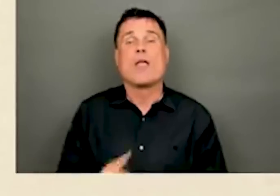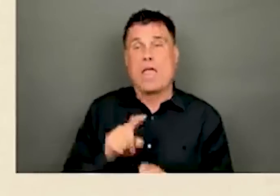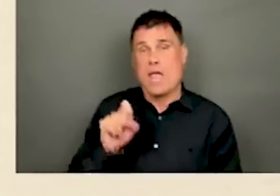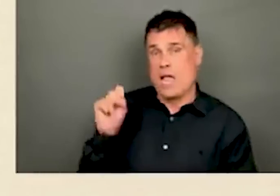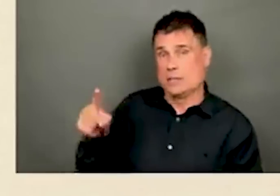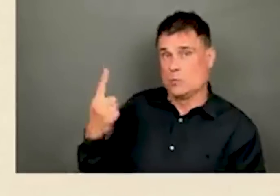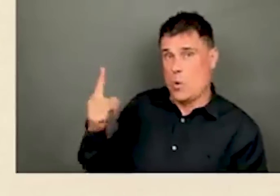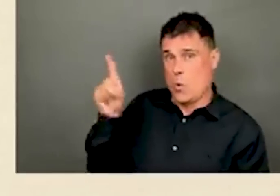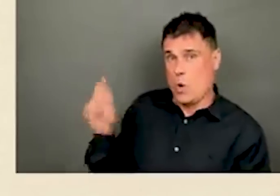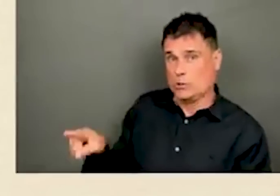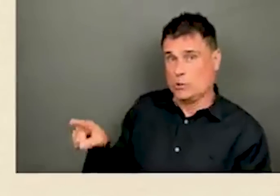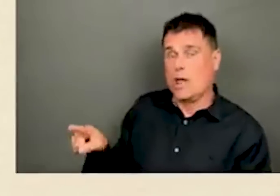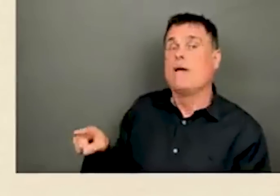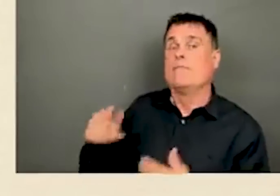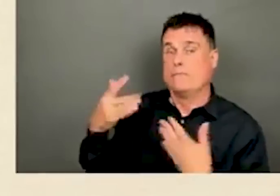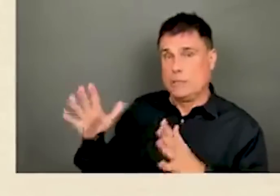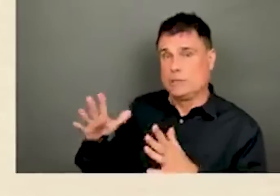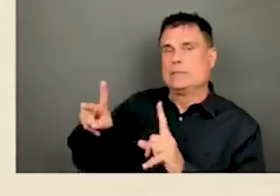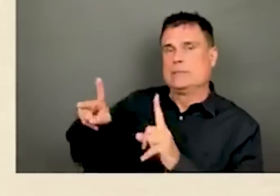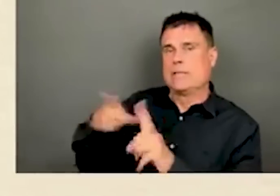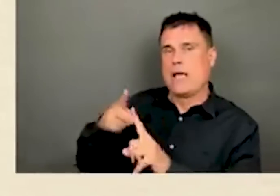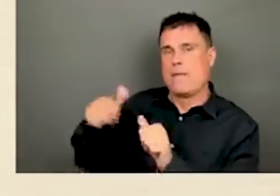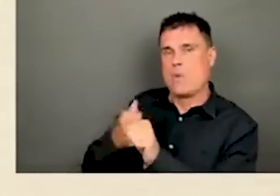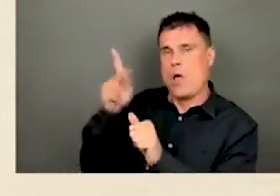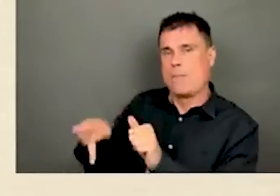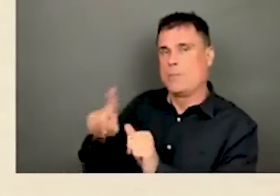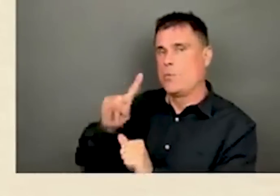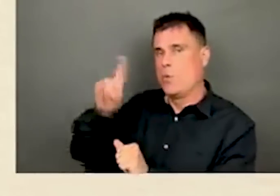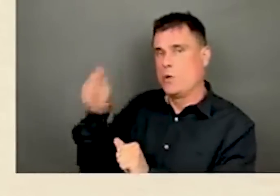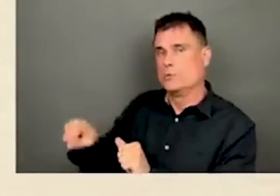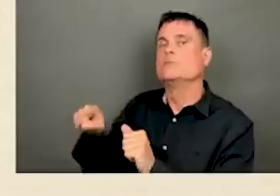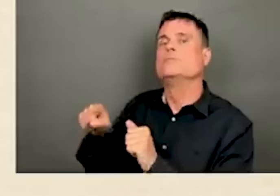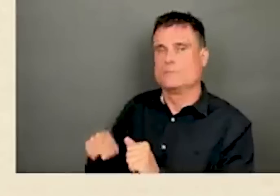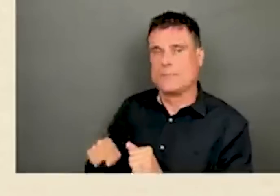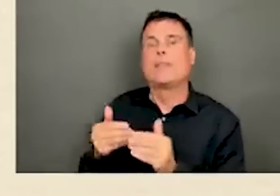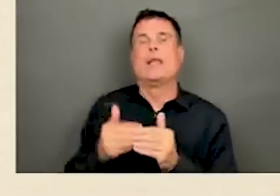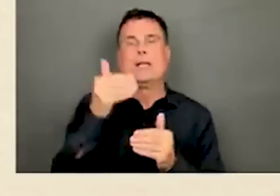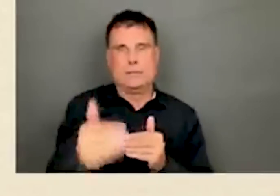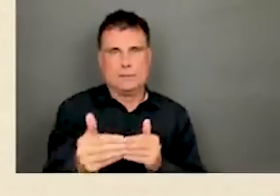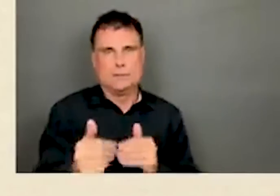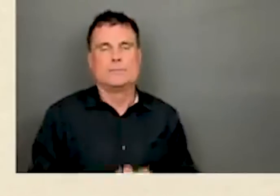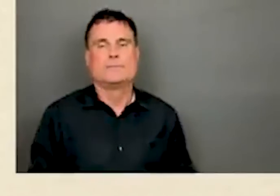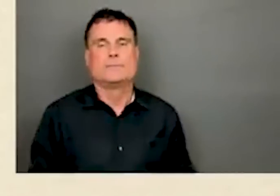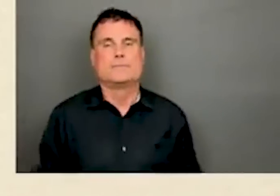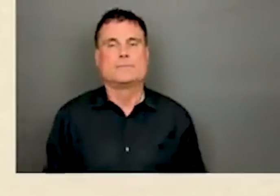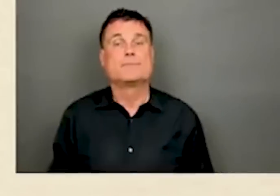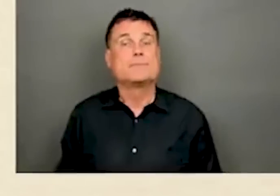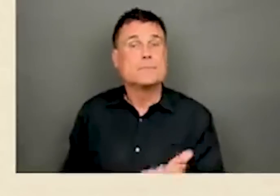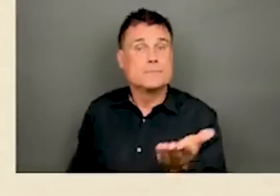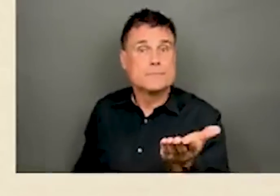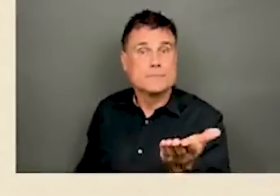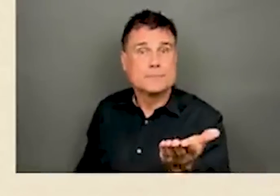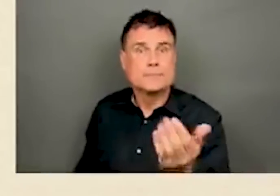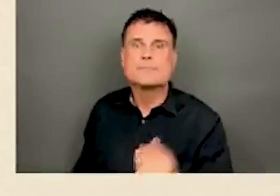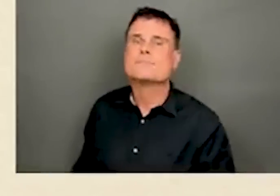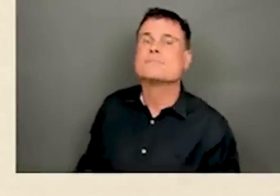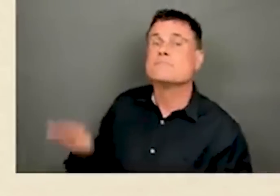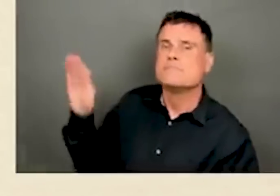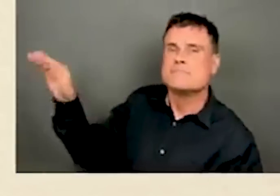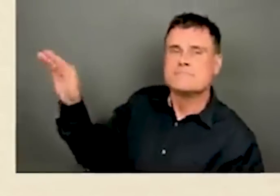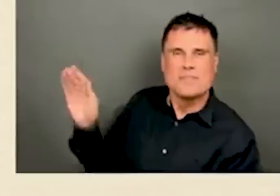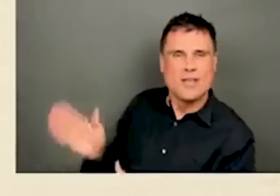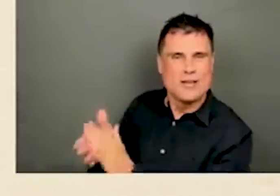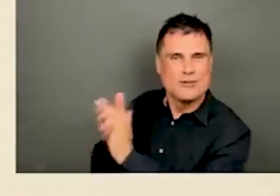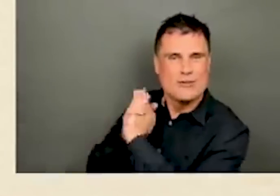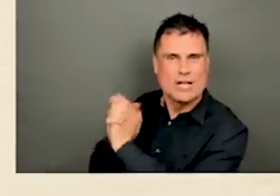phone lines today. Richard Zussman, Global News. Premier, congratulations on time